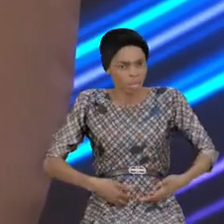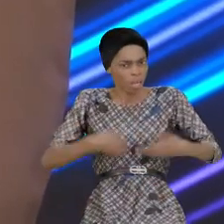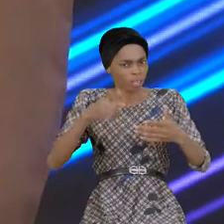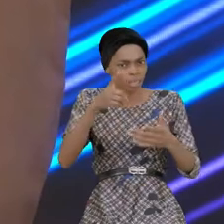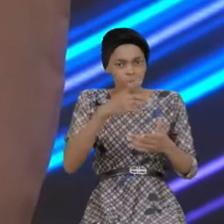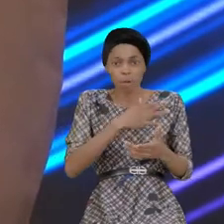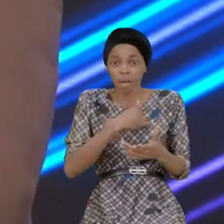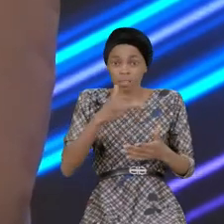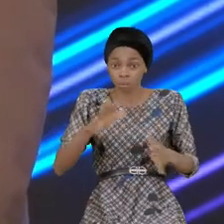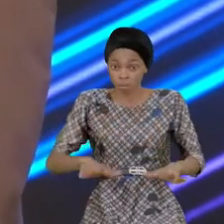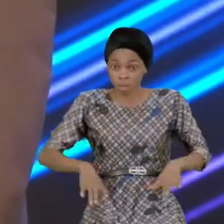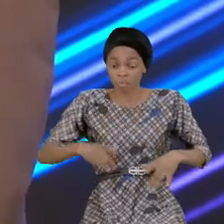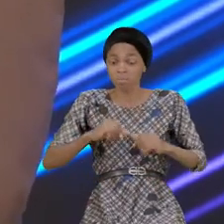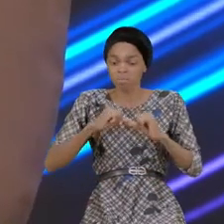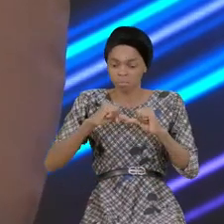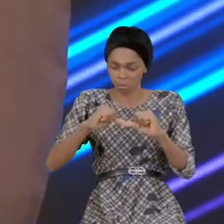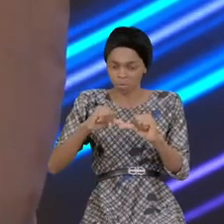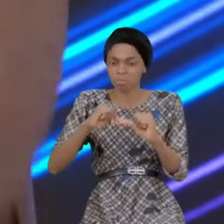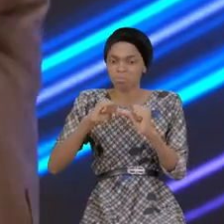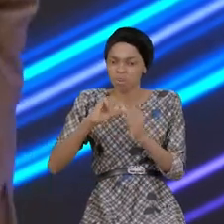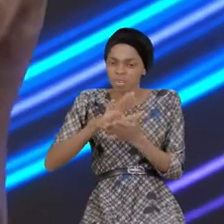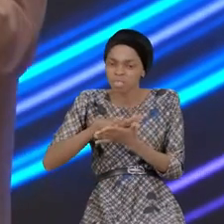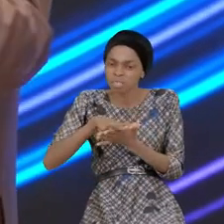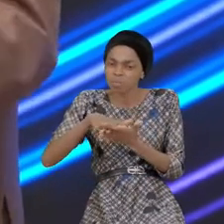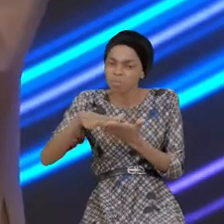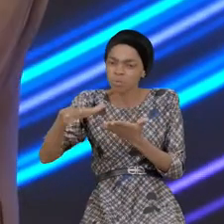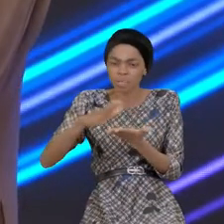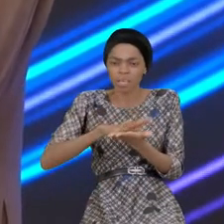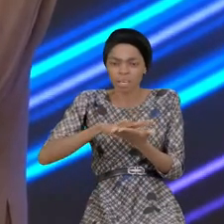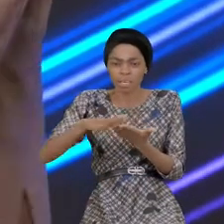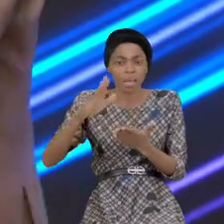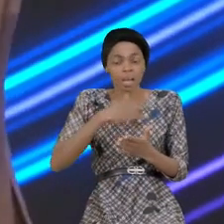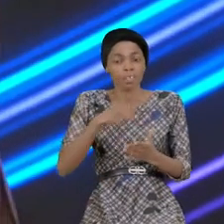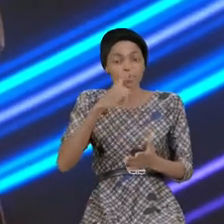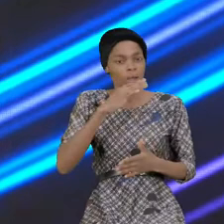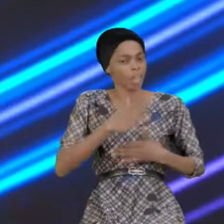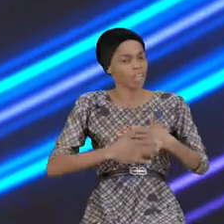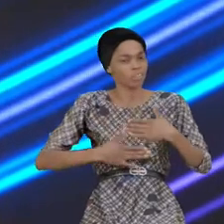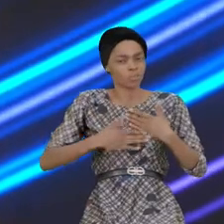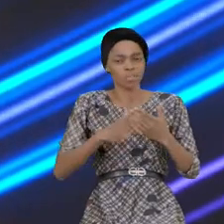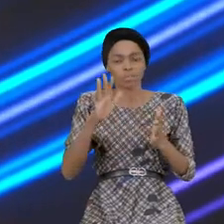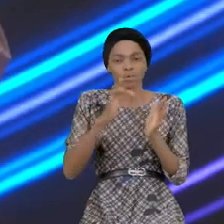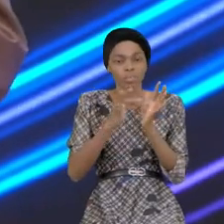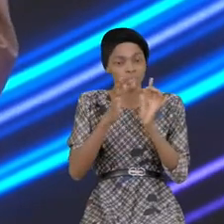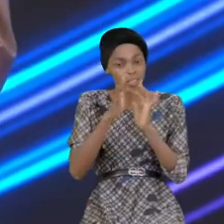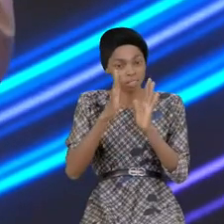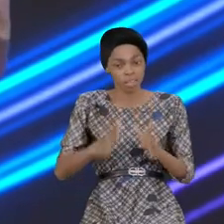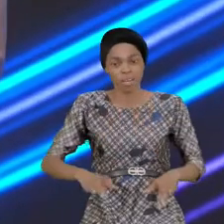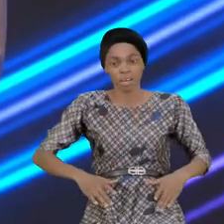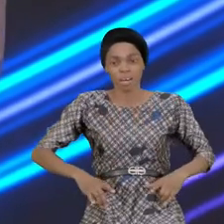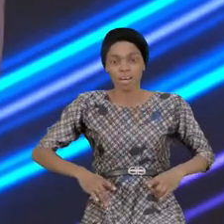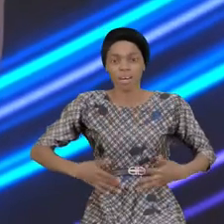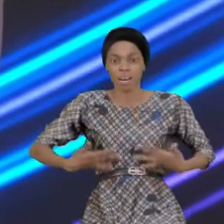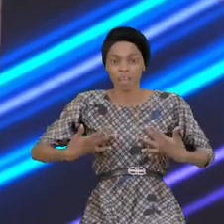life is going on pleasantly. And you're enjoying your Christian life, and you're enjoying